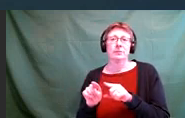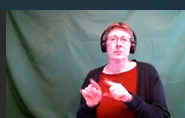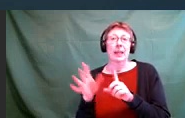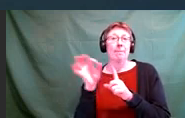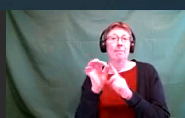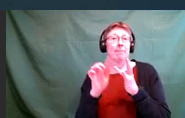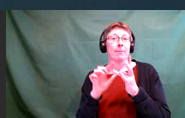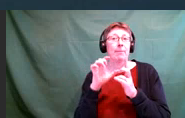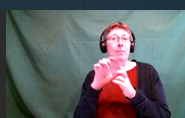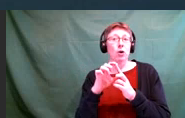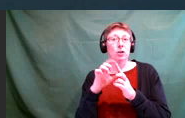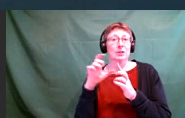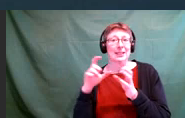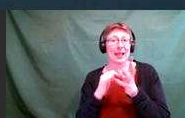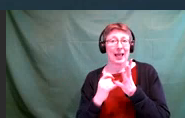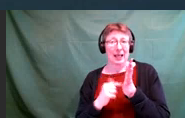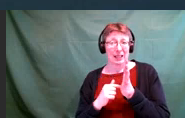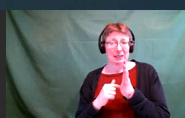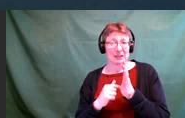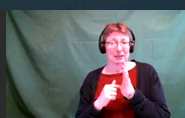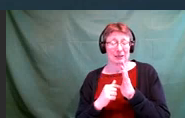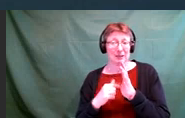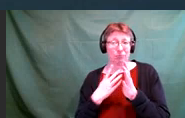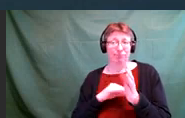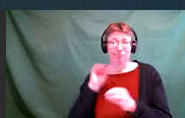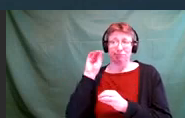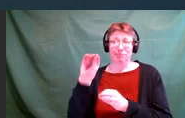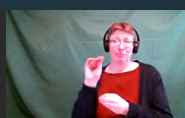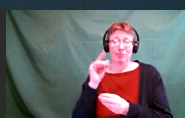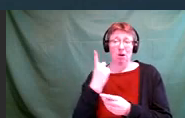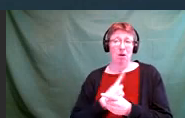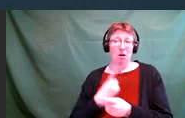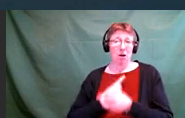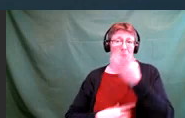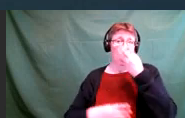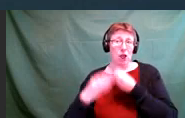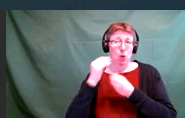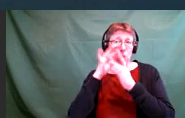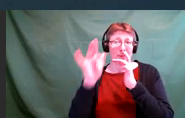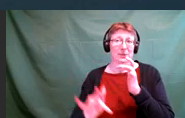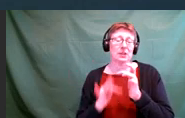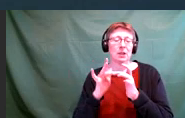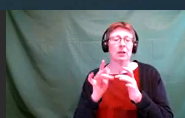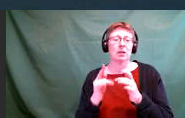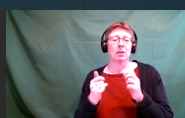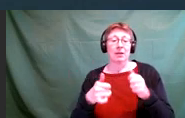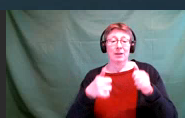podcasts that I put up onto the Island site for you. The harder questions